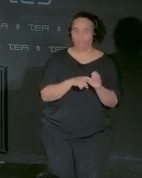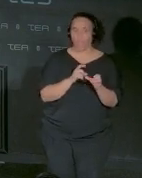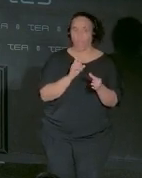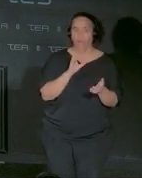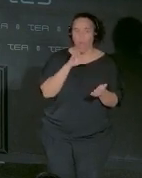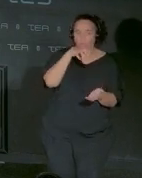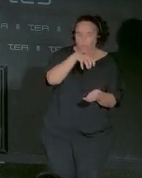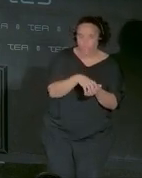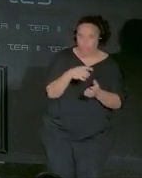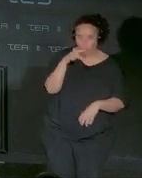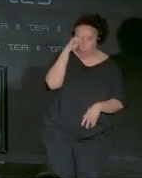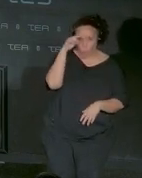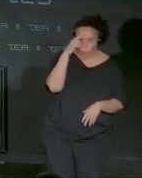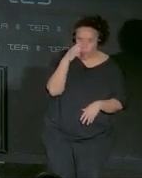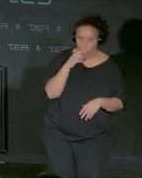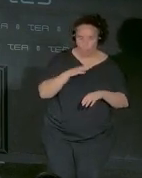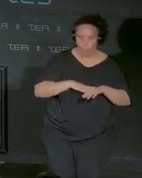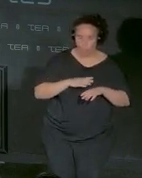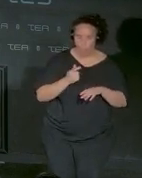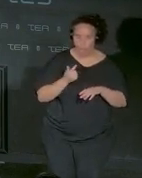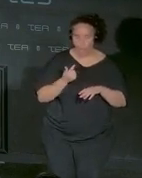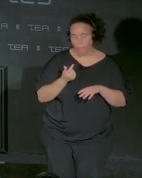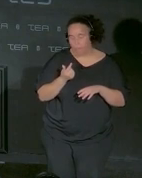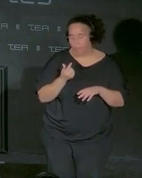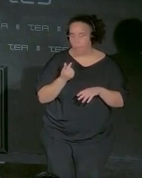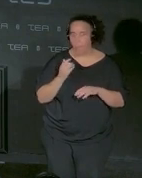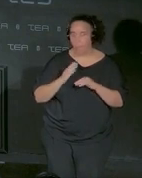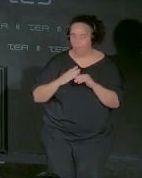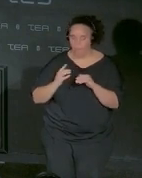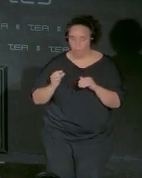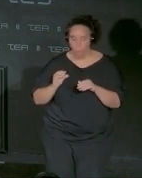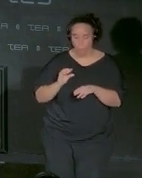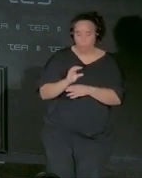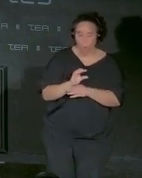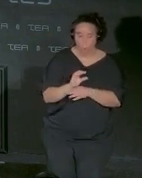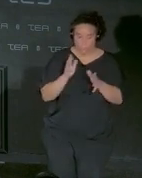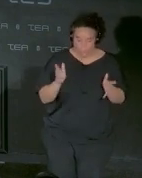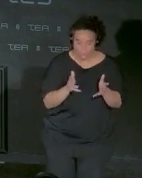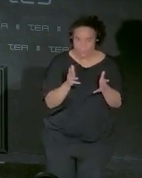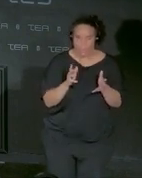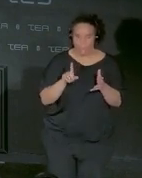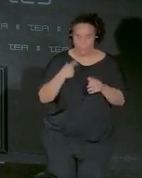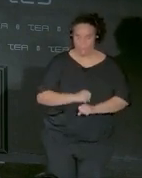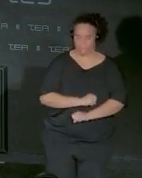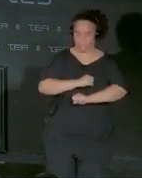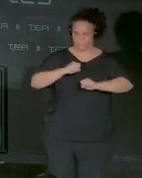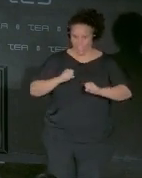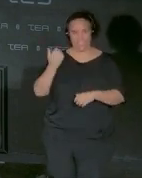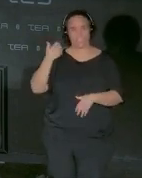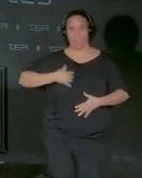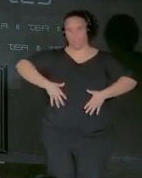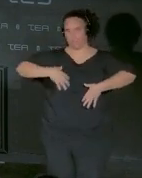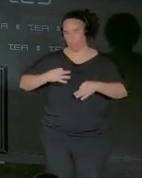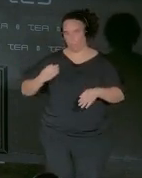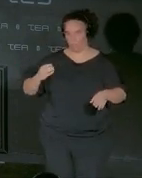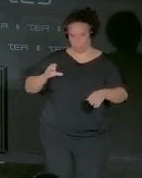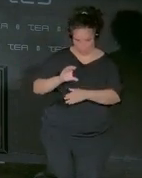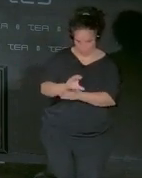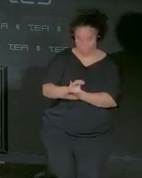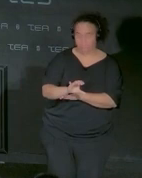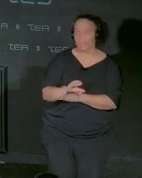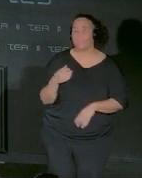Also, I think it's very important to get studios through their first few games. Making a game is one thing, getting it to the market, also doing